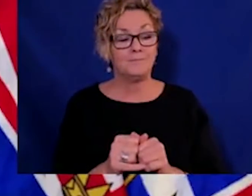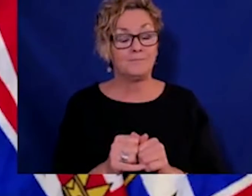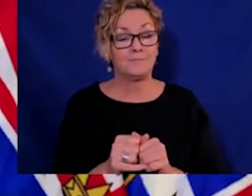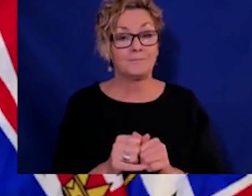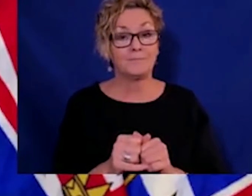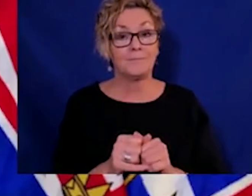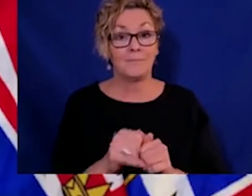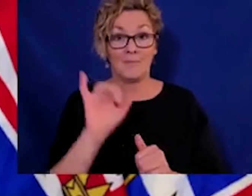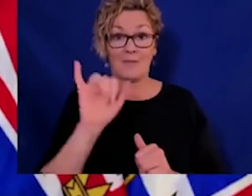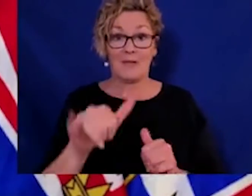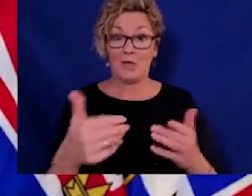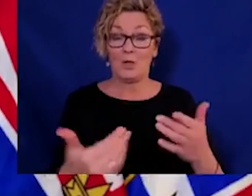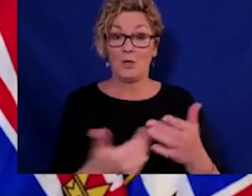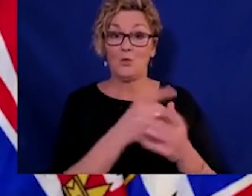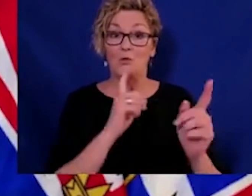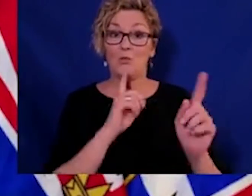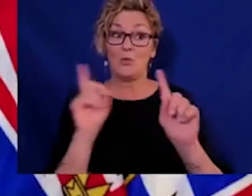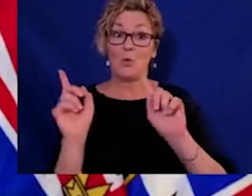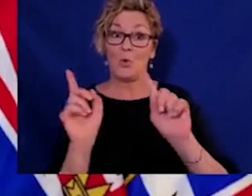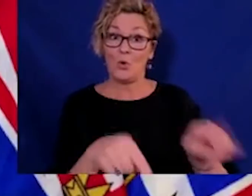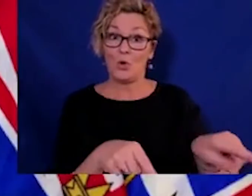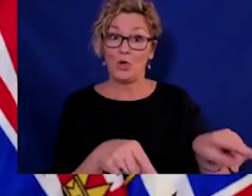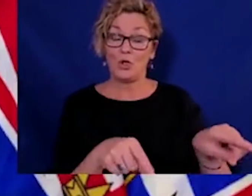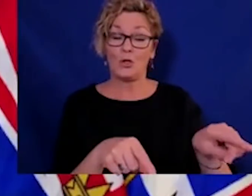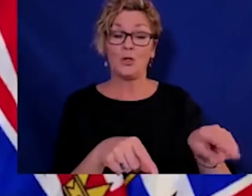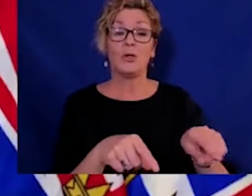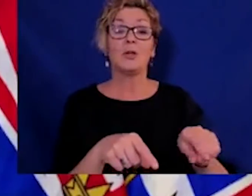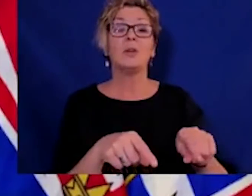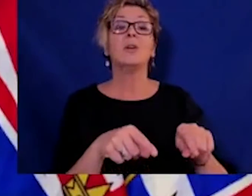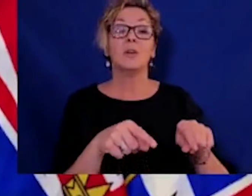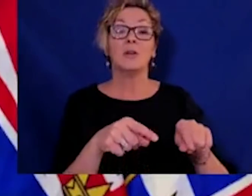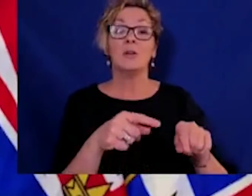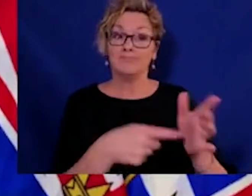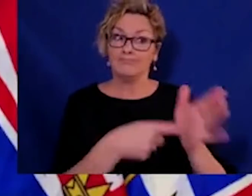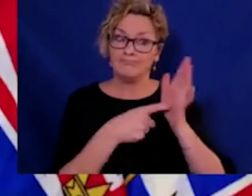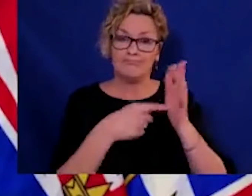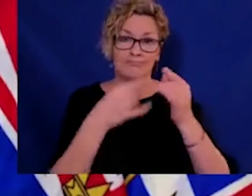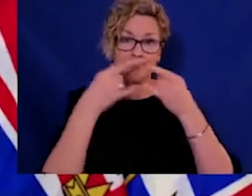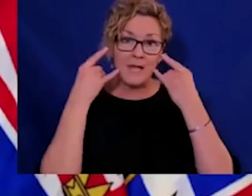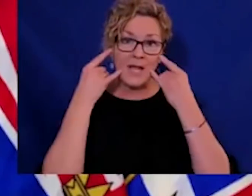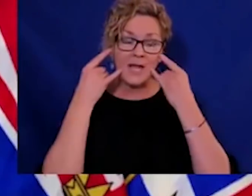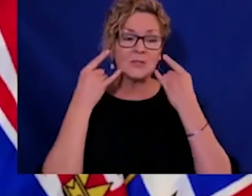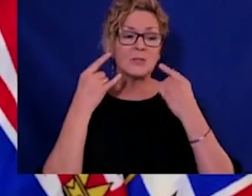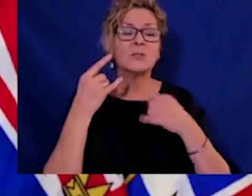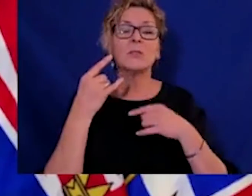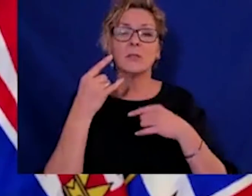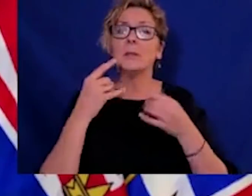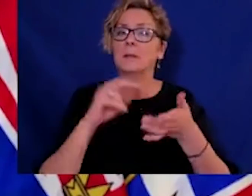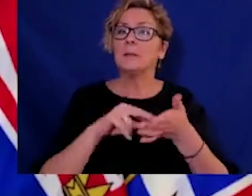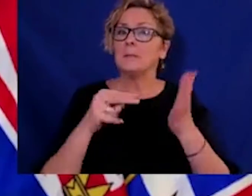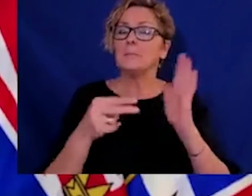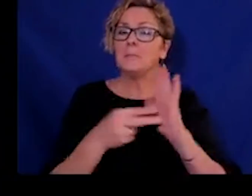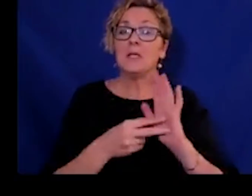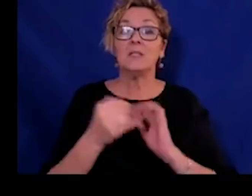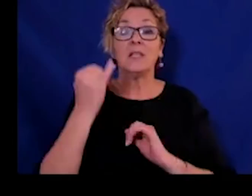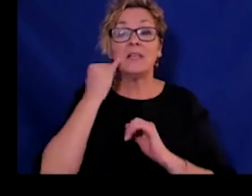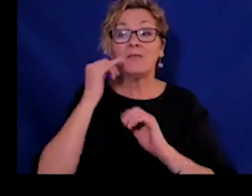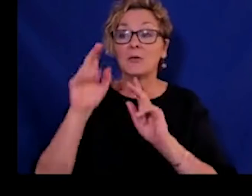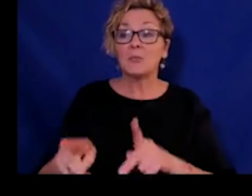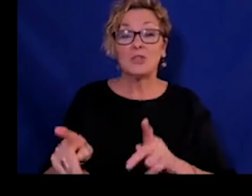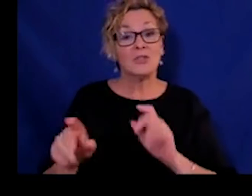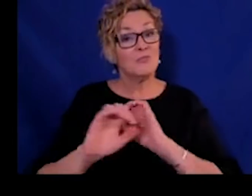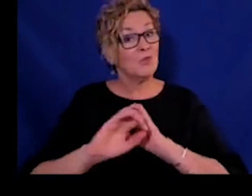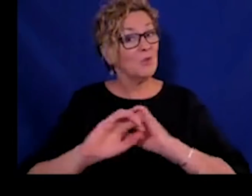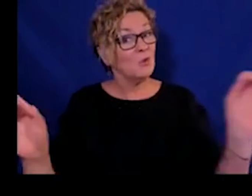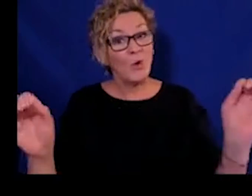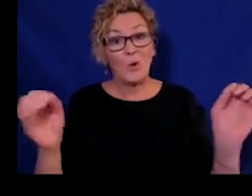Those people who are deliberately being belligerent about wearing a mask and are putting other people's safety at risk.